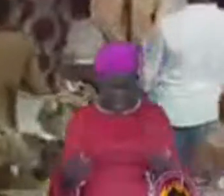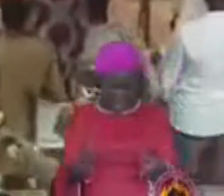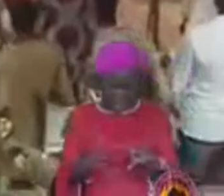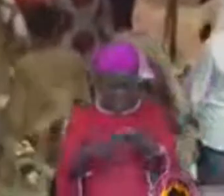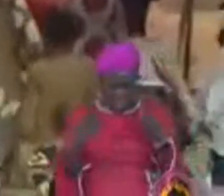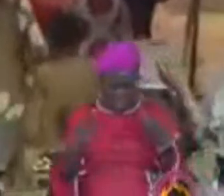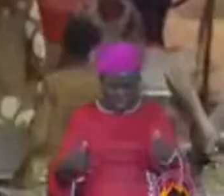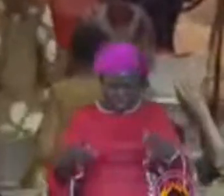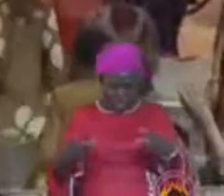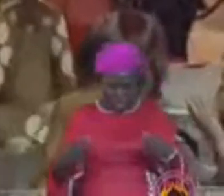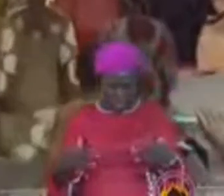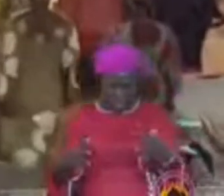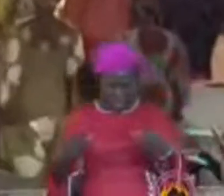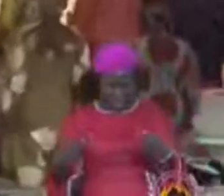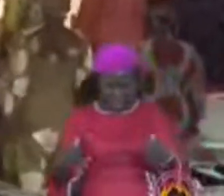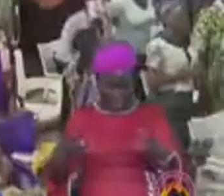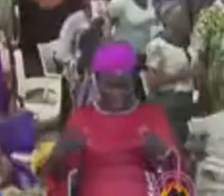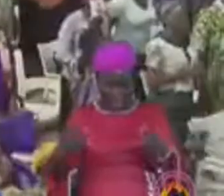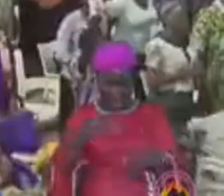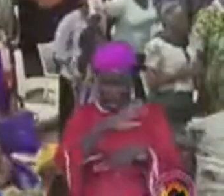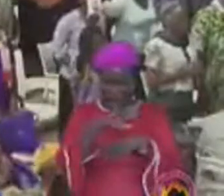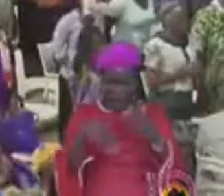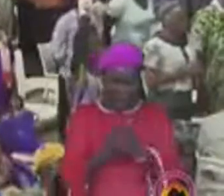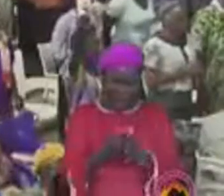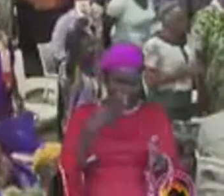dissolve the negative condition